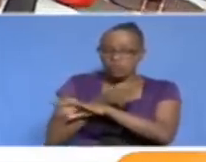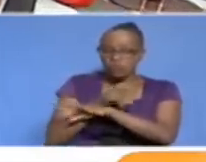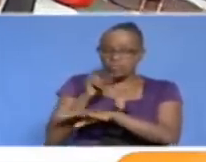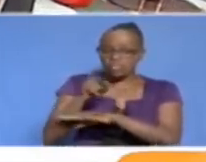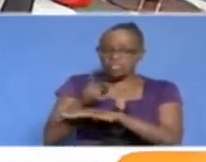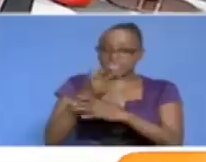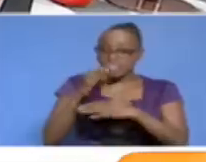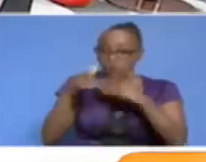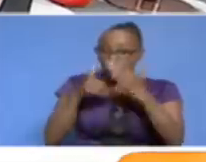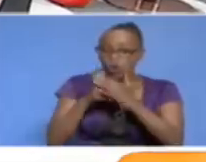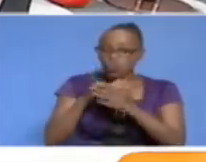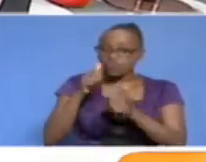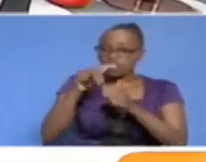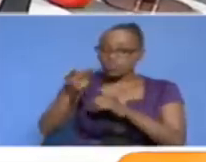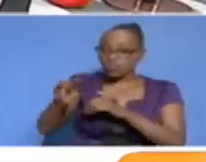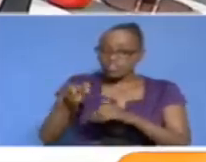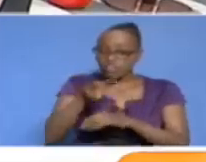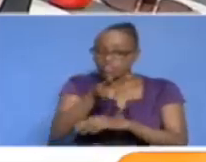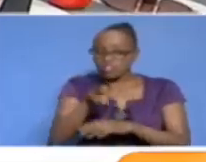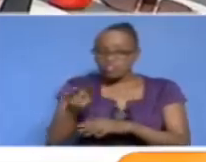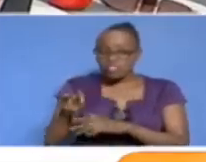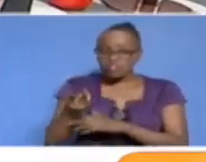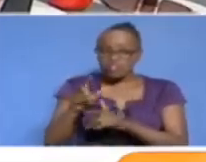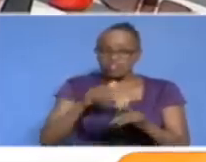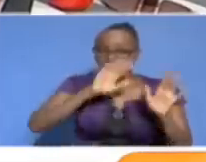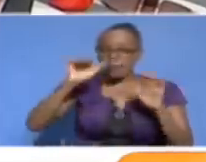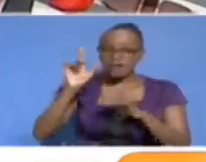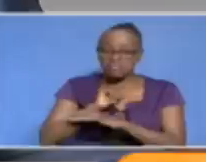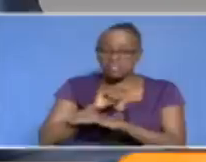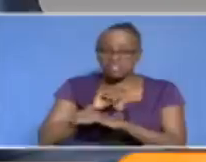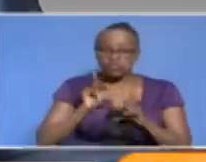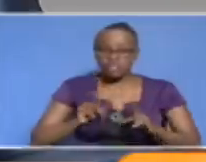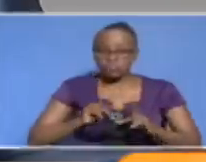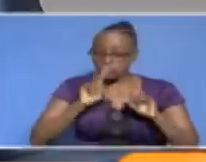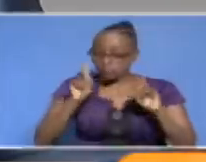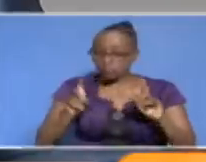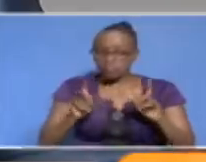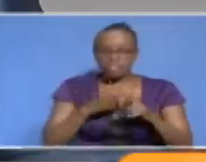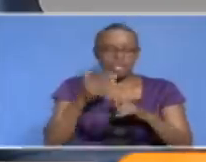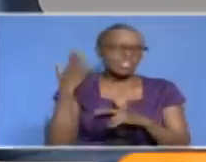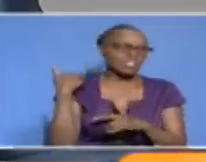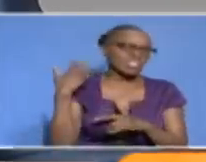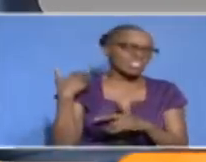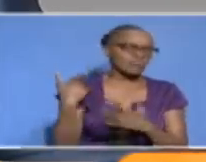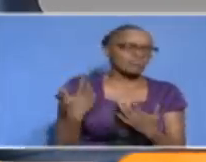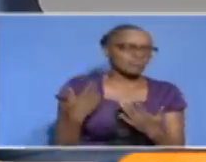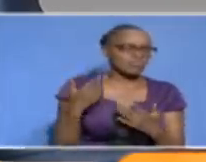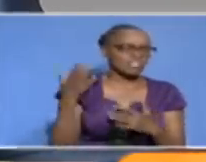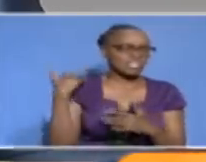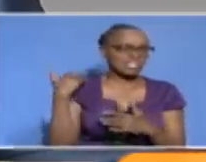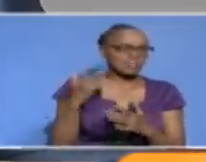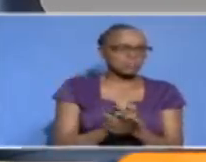Izo vitu zote uliiba. Ulirudishia wenyewe? Eh. Kitambo sana.